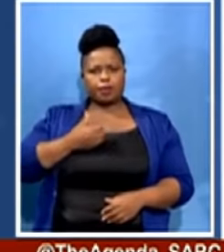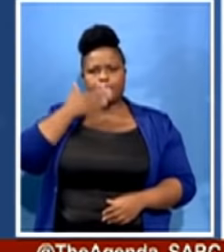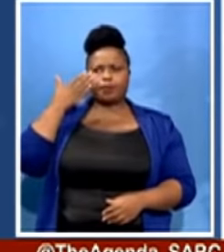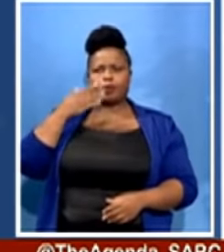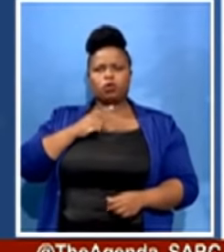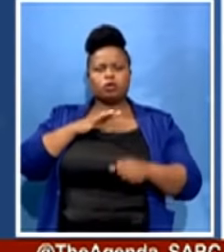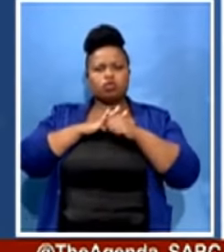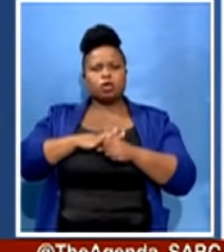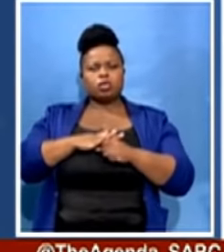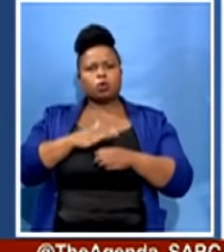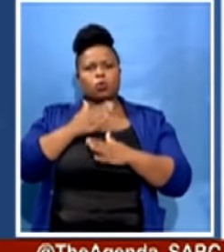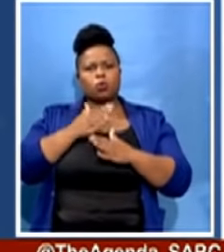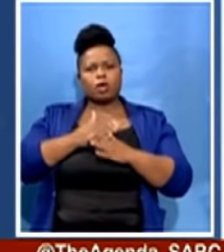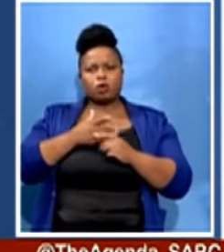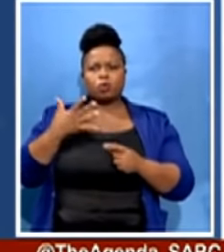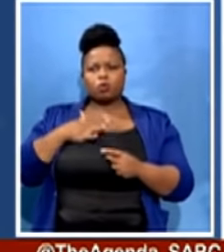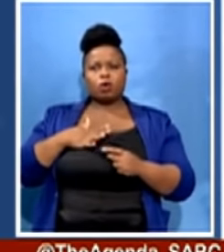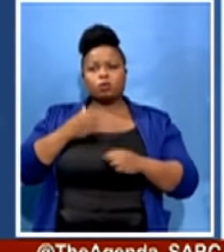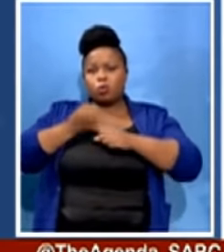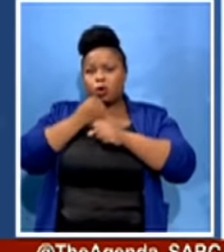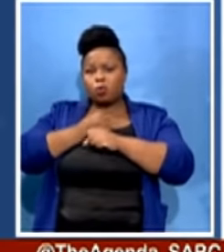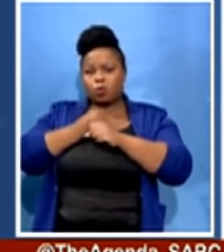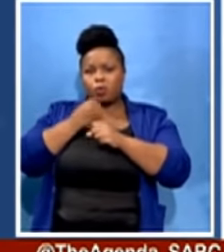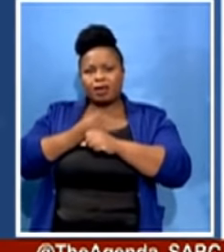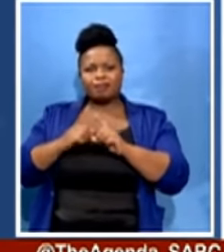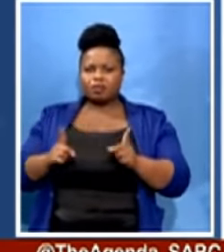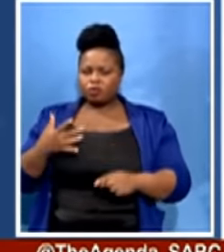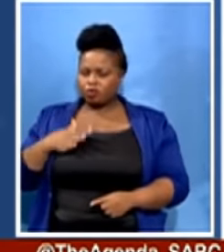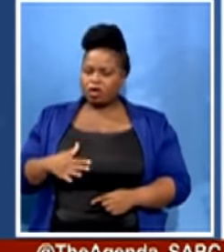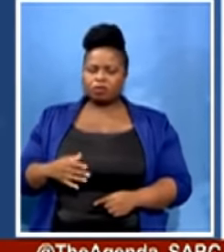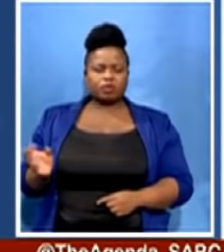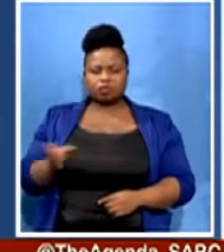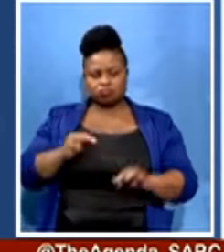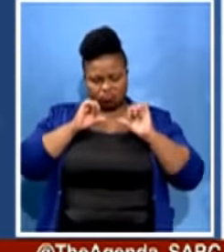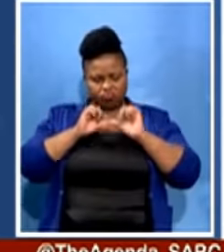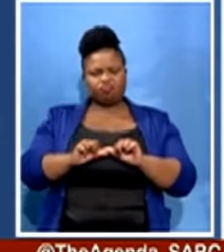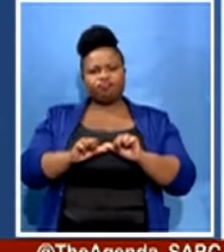certain milestones. We want this building to be completely 24/7,